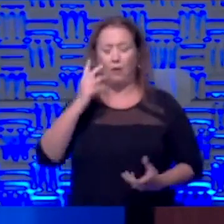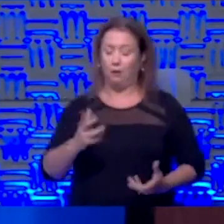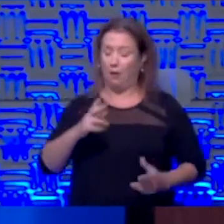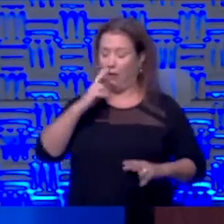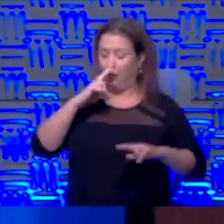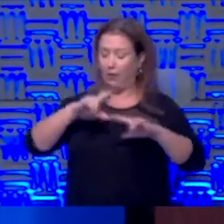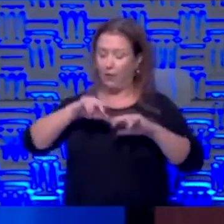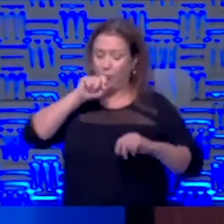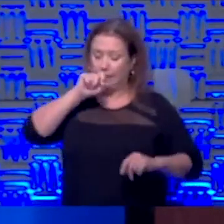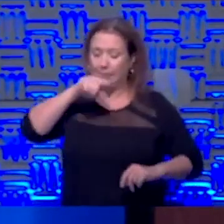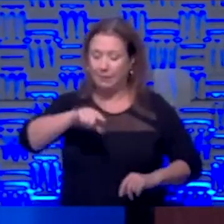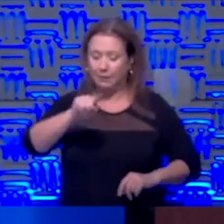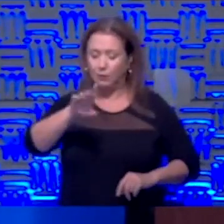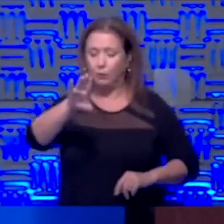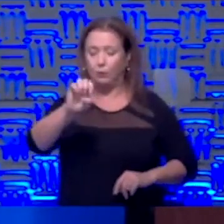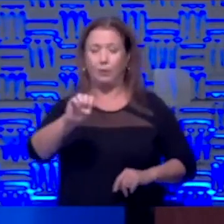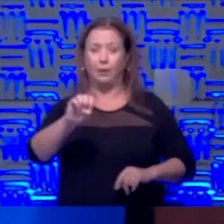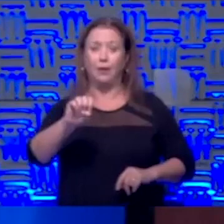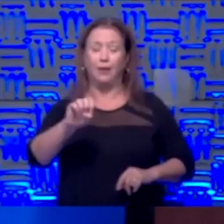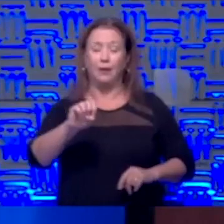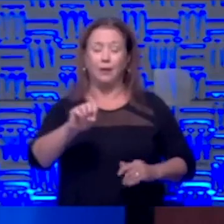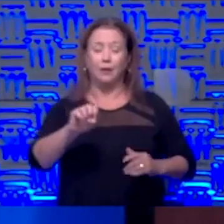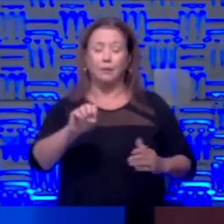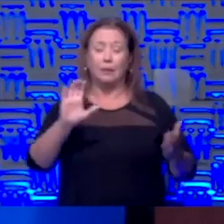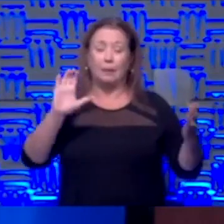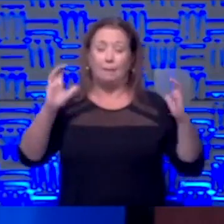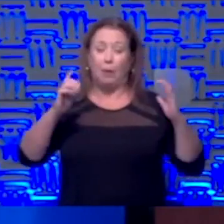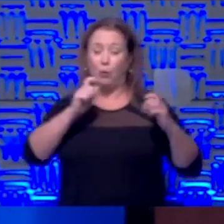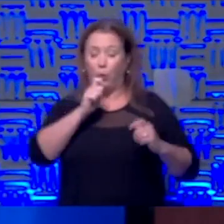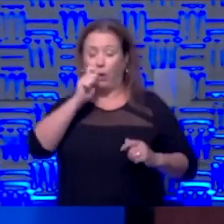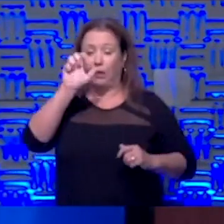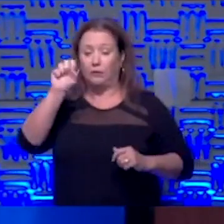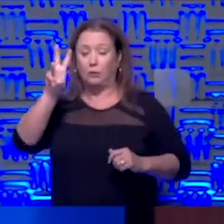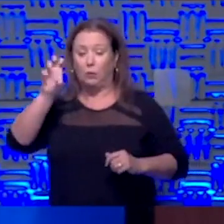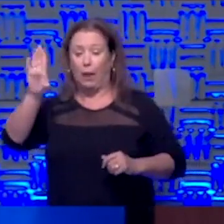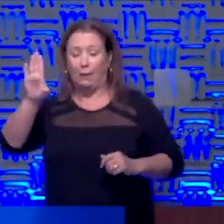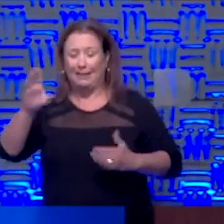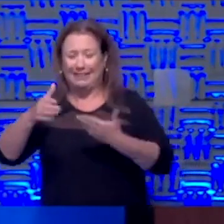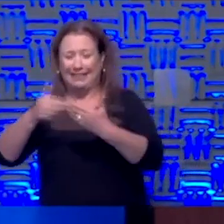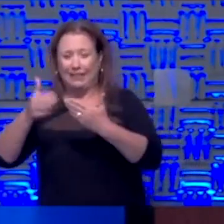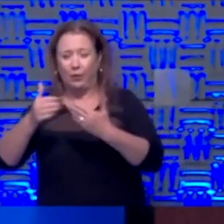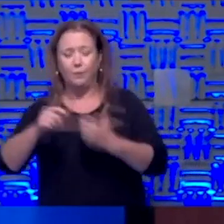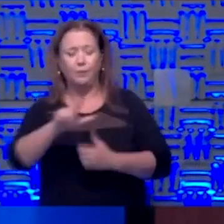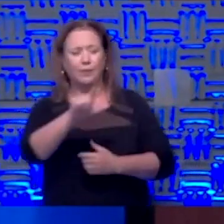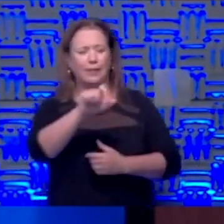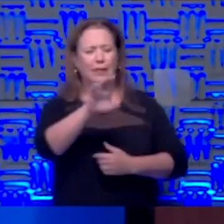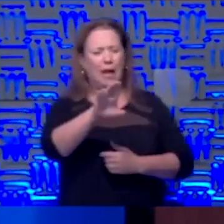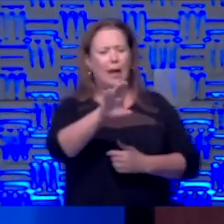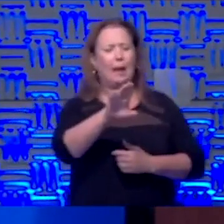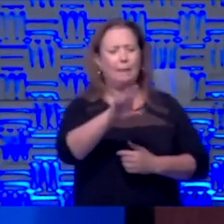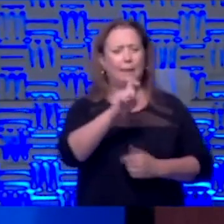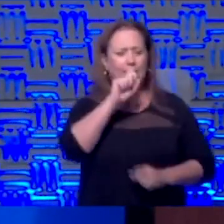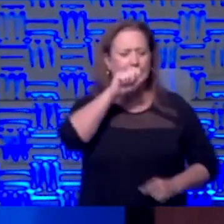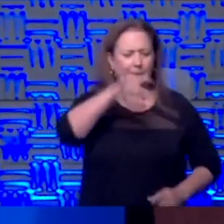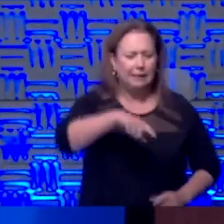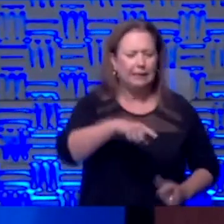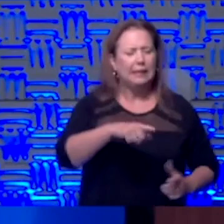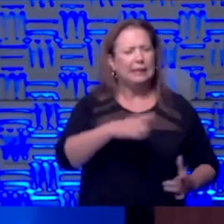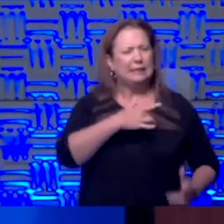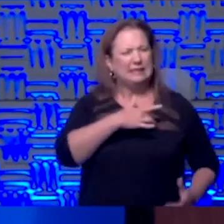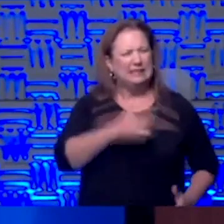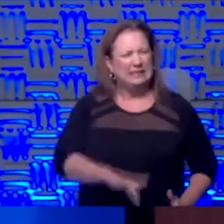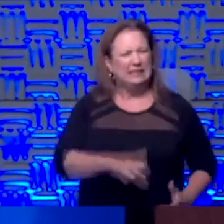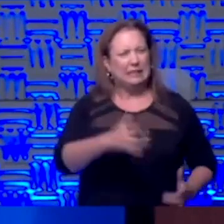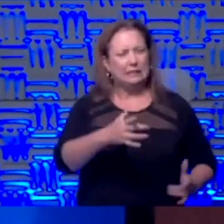you get to spit into a tube. Probably better than, easier to do than a nasal swab. It looks like they're almost as sensitive as a swab, perhaps not quite as sensitive,